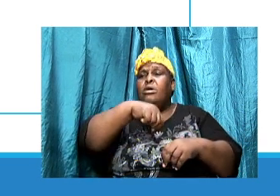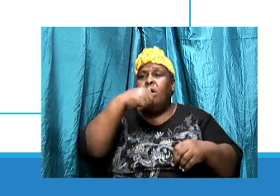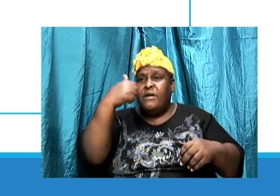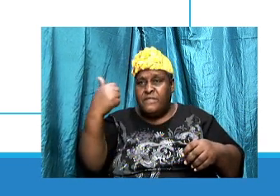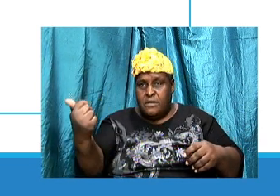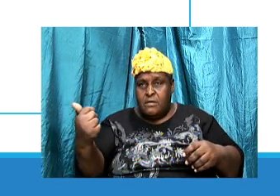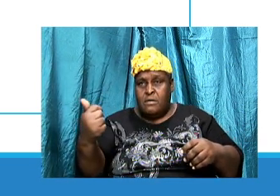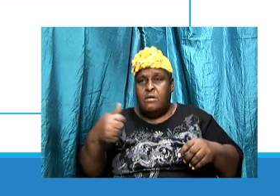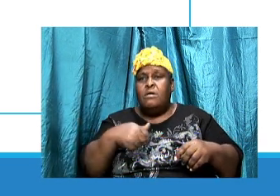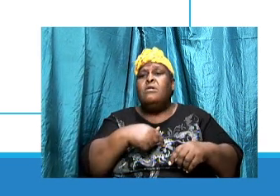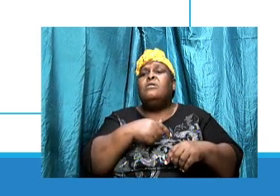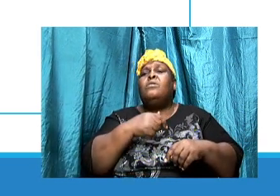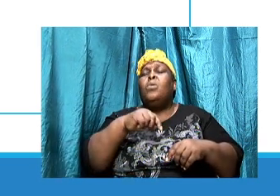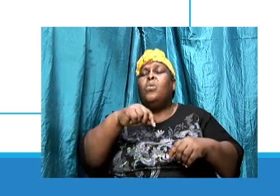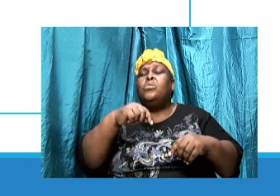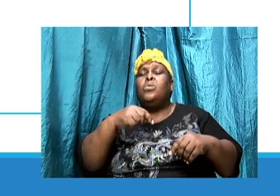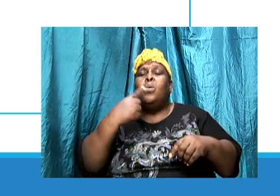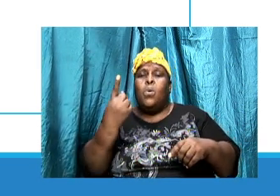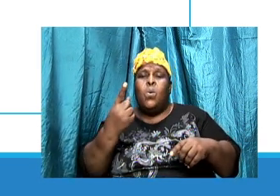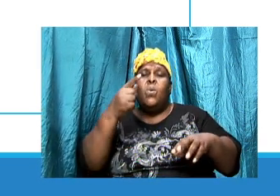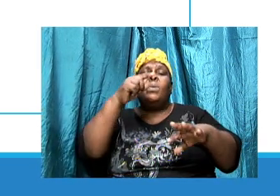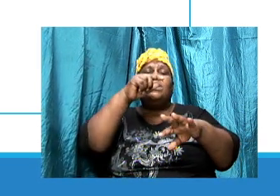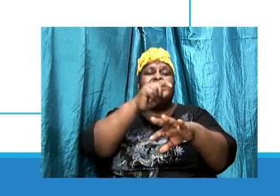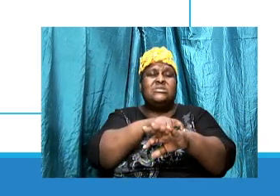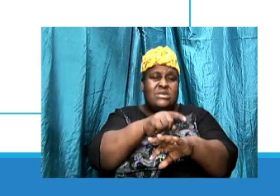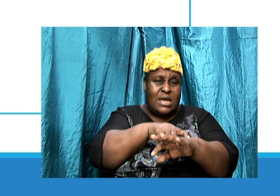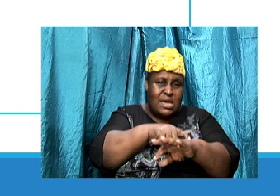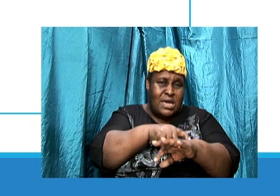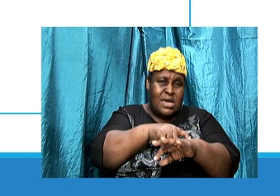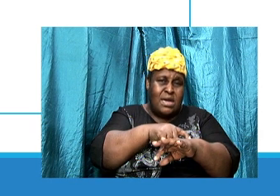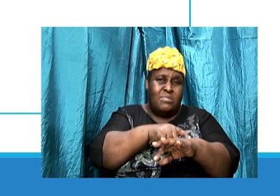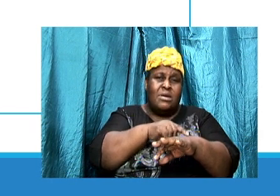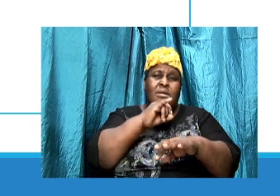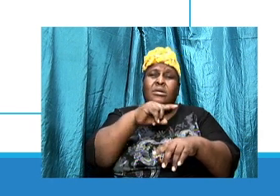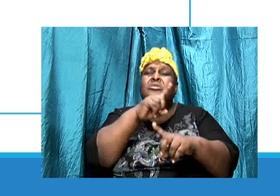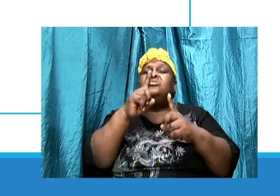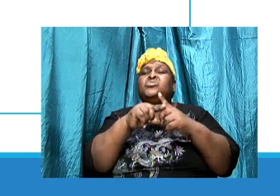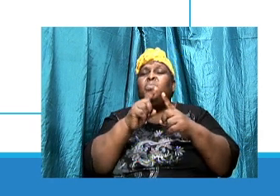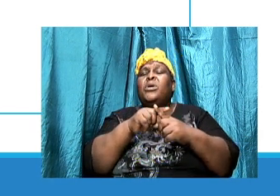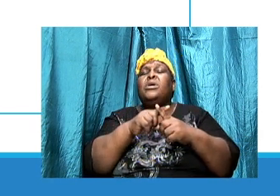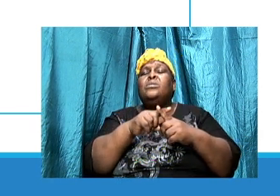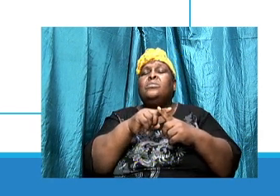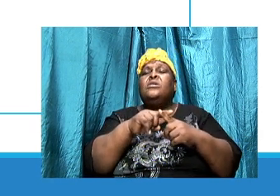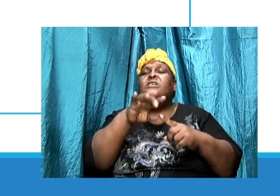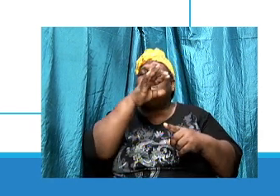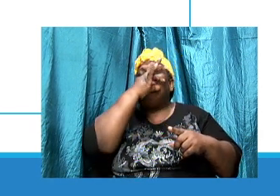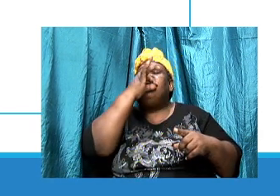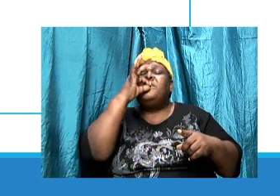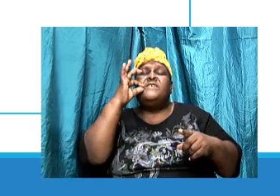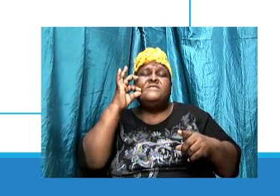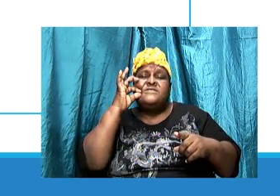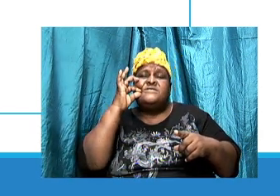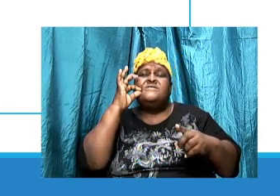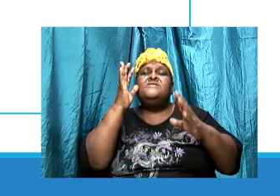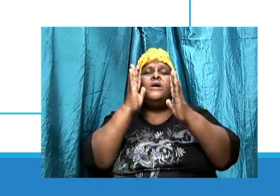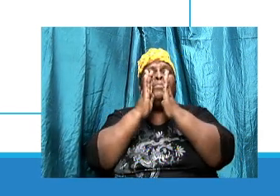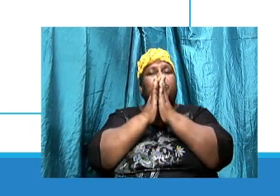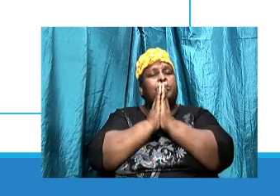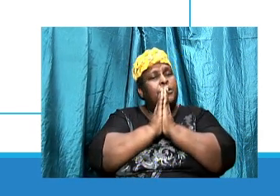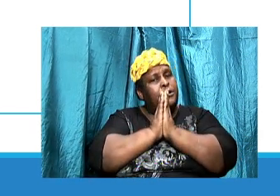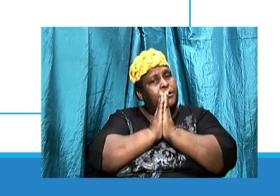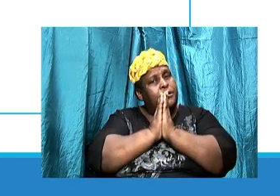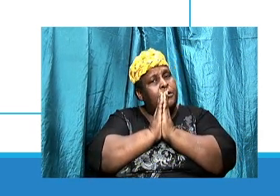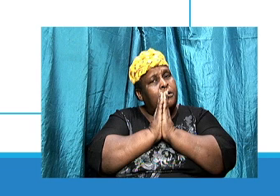our marital duties from our spouse. But we should, because if we do that,